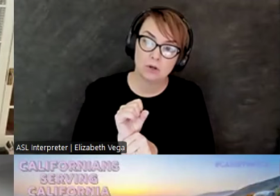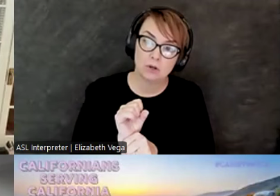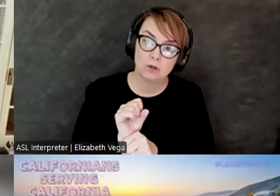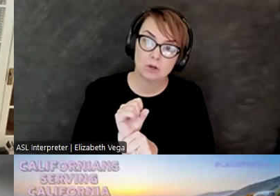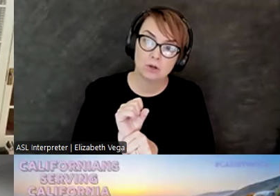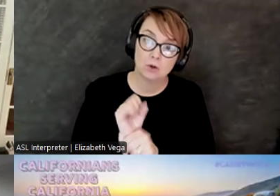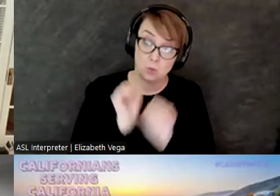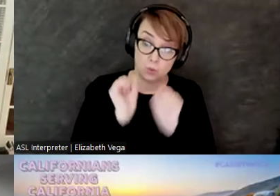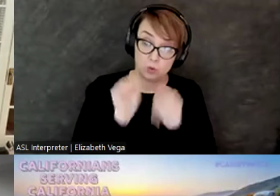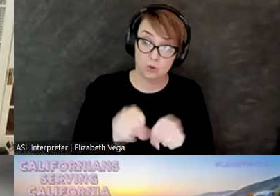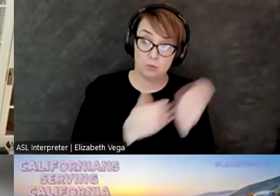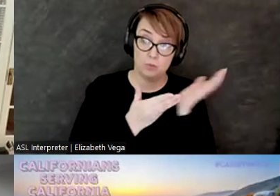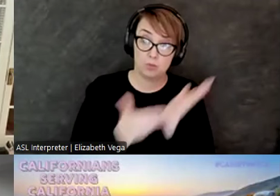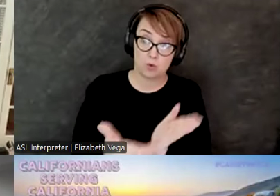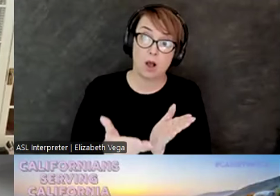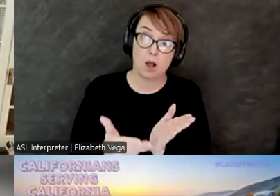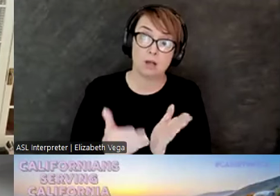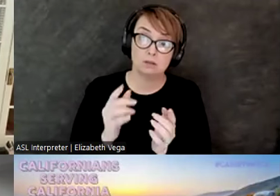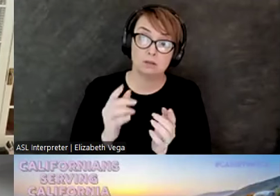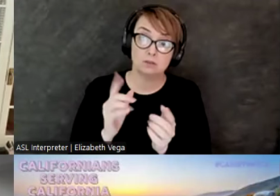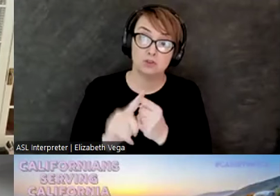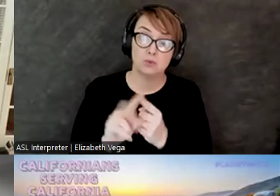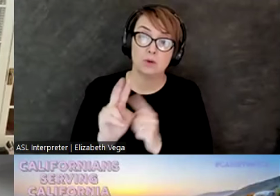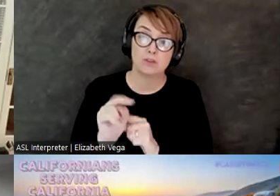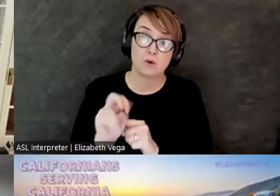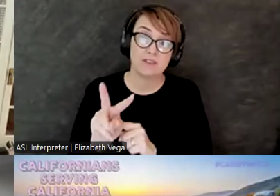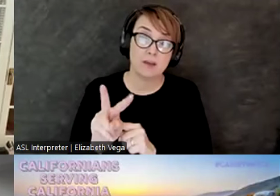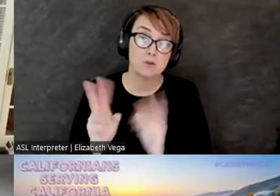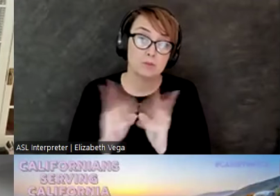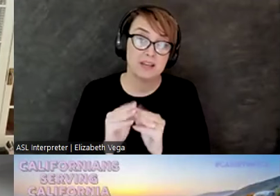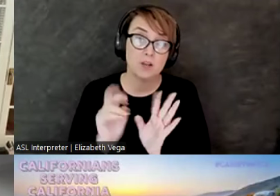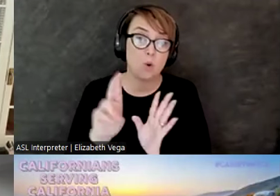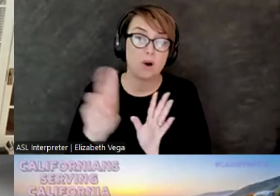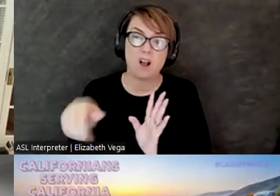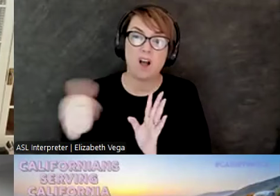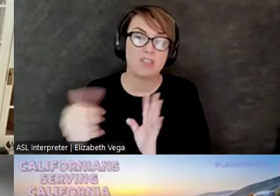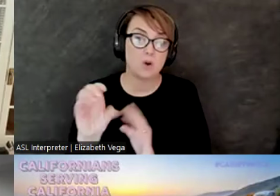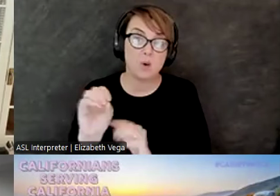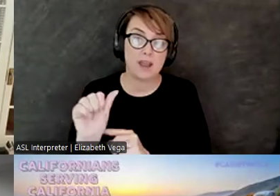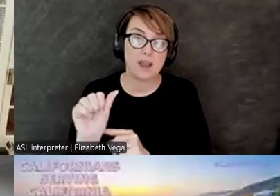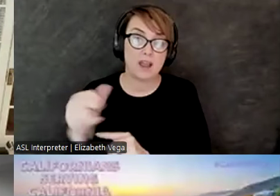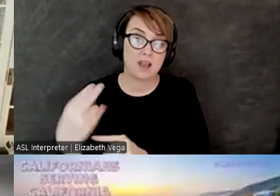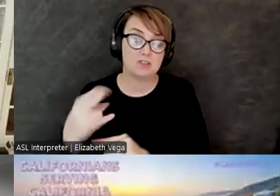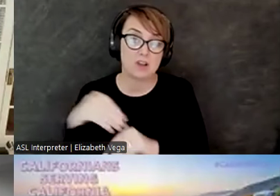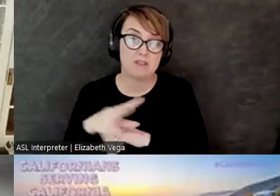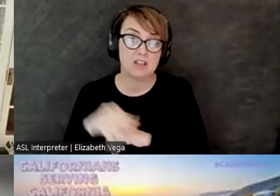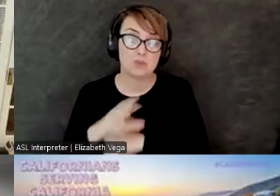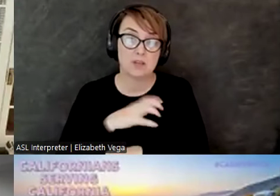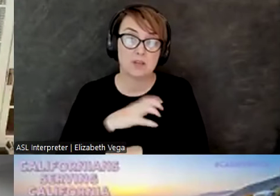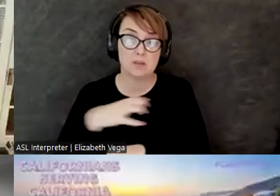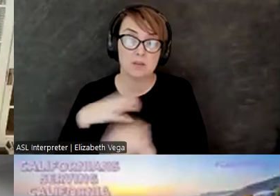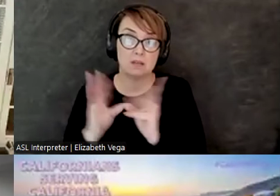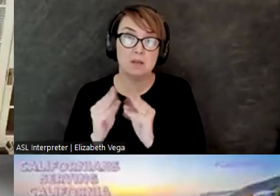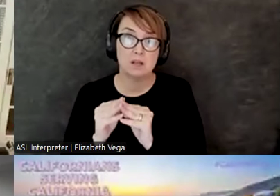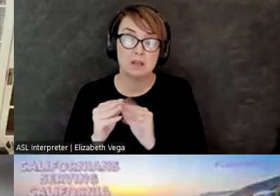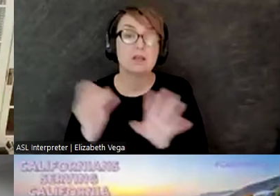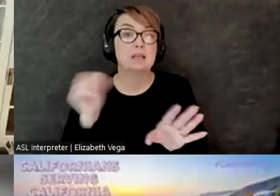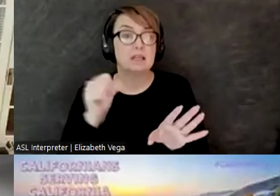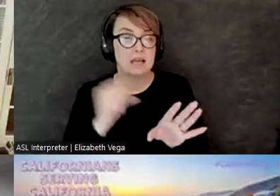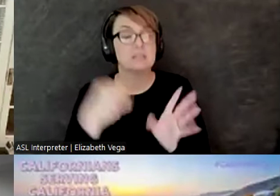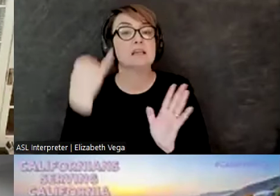this November meeting or any other OAH advisory committee meeting. Yeah, so long as it's